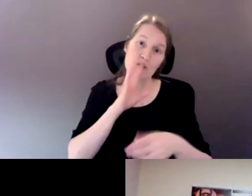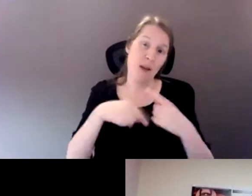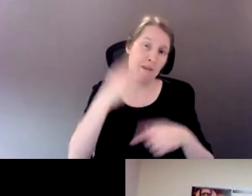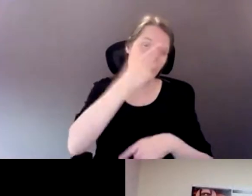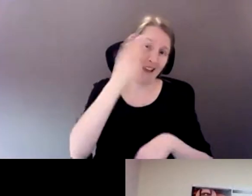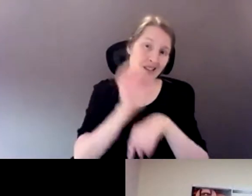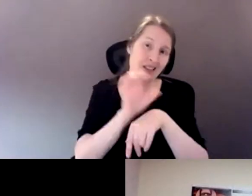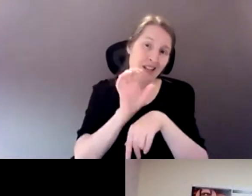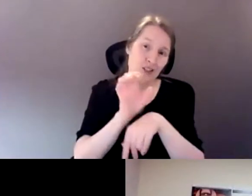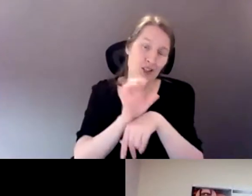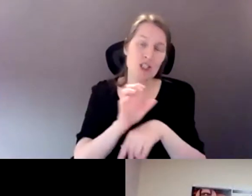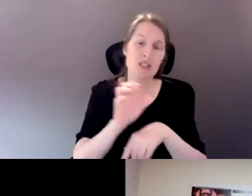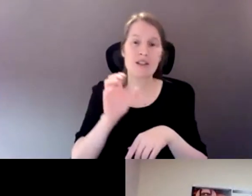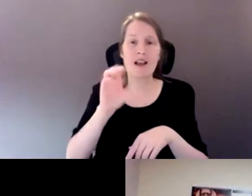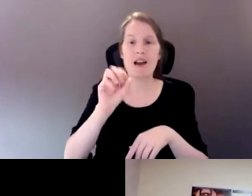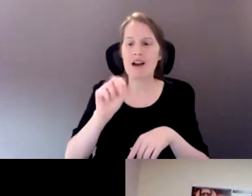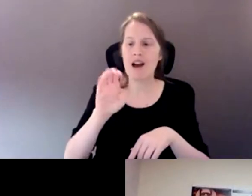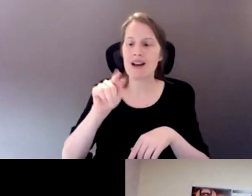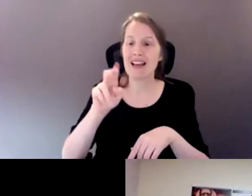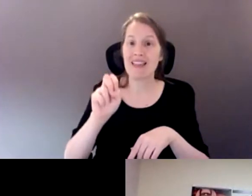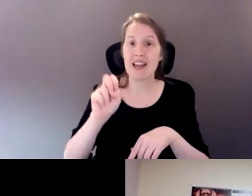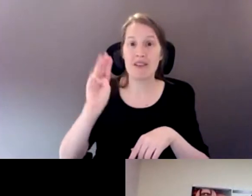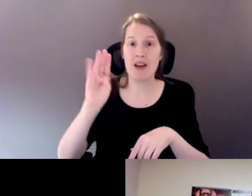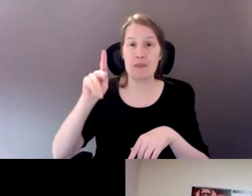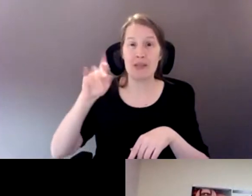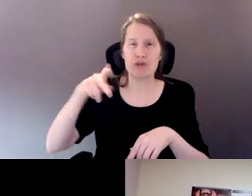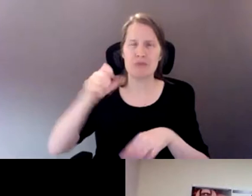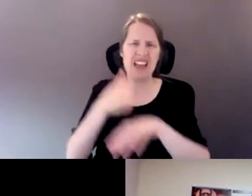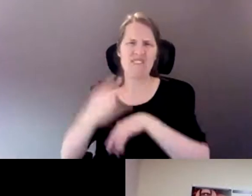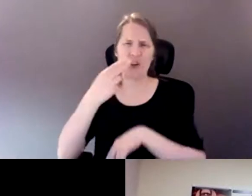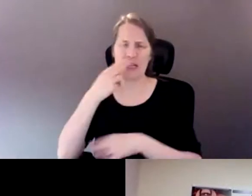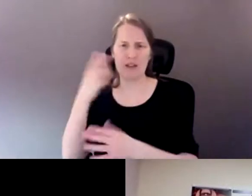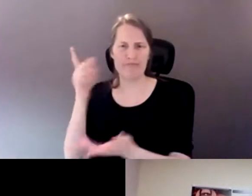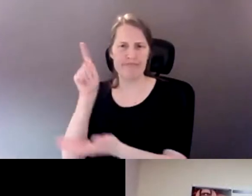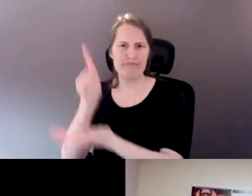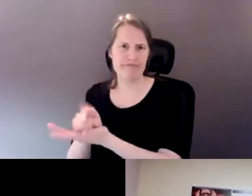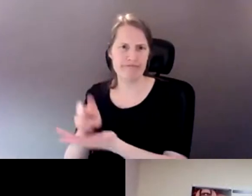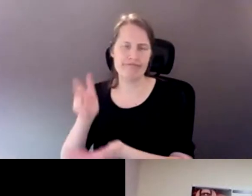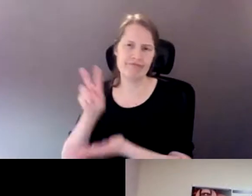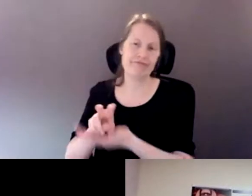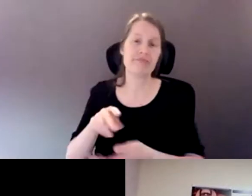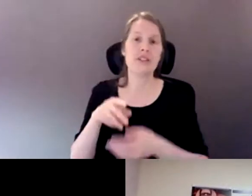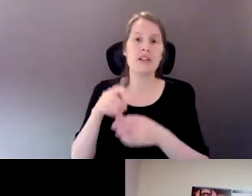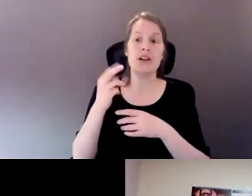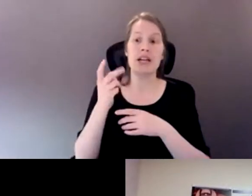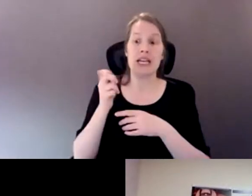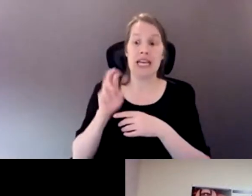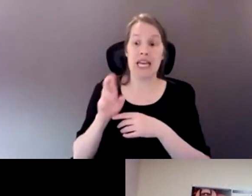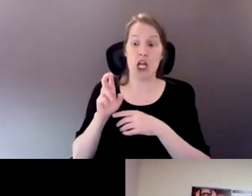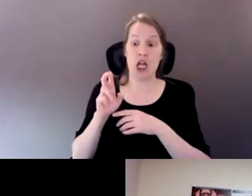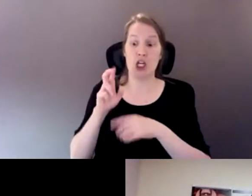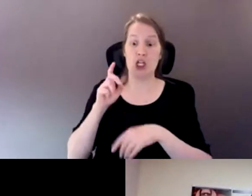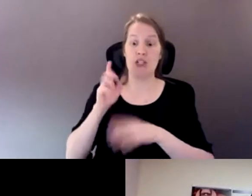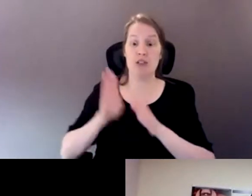the conclave of bishops after the defeat of Hitler decreed that in the period from Hitler's rise to power to his